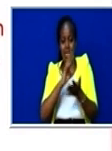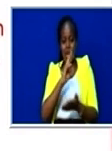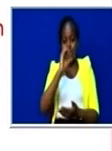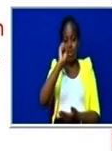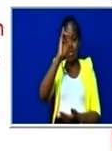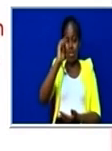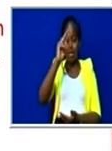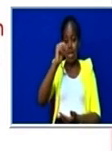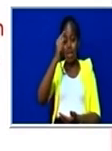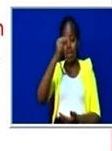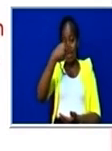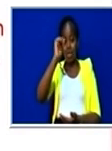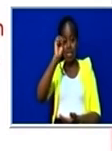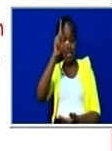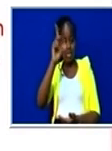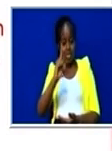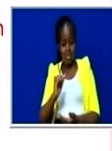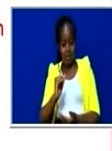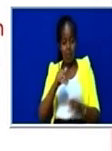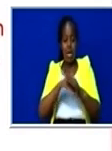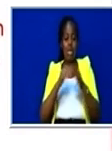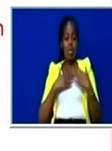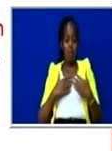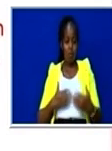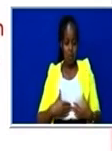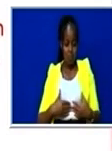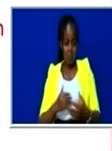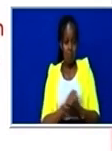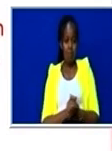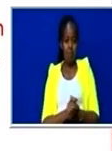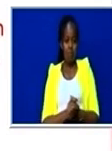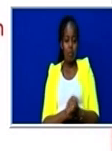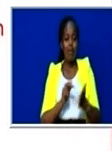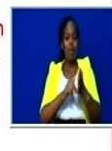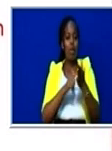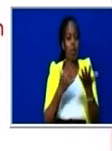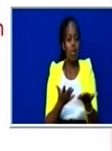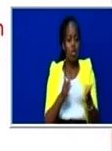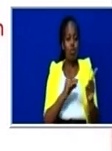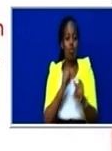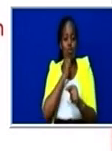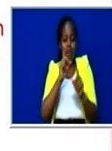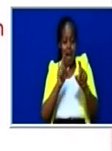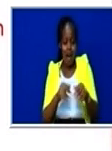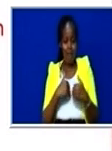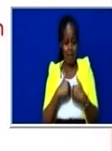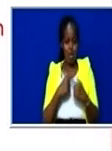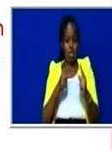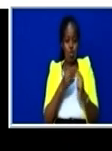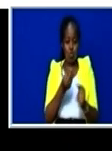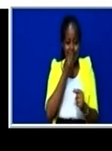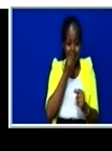have some amino acids that are synthesized in our bodies. So you don't have to take them in the